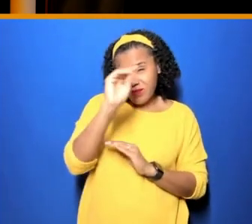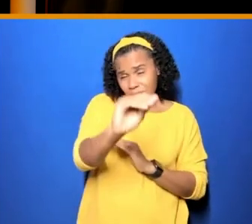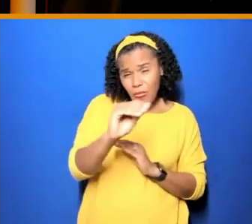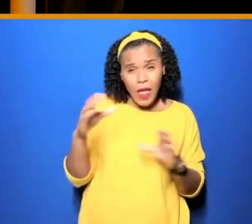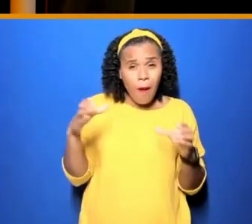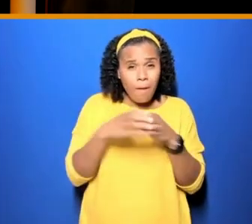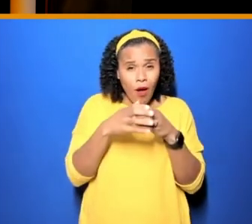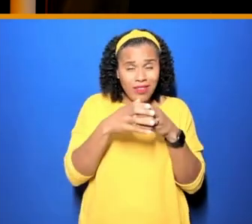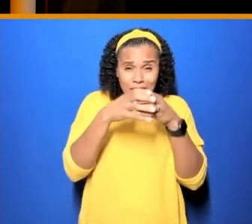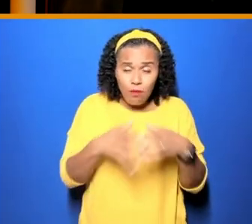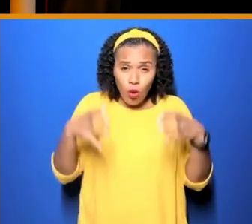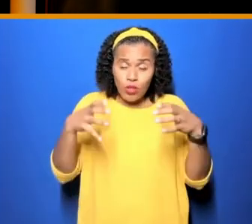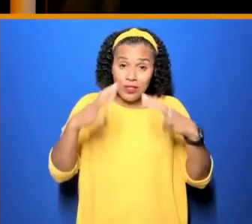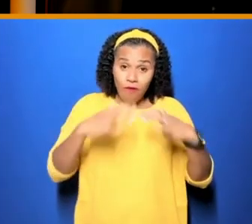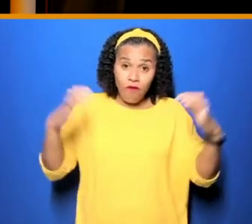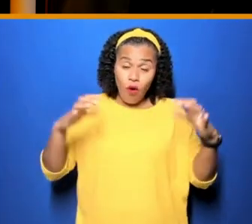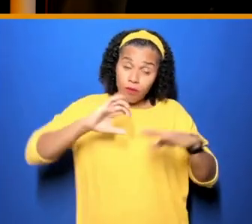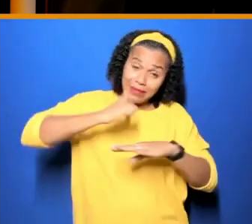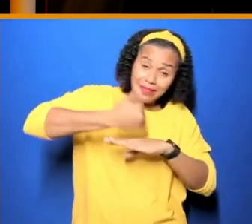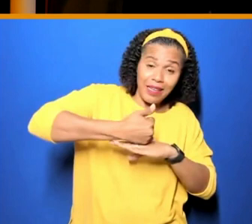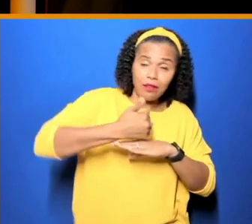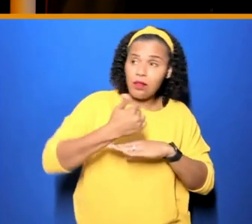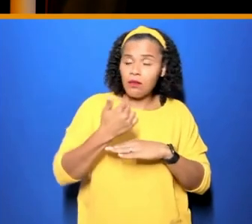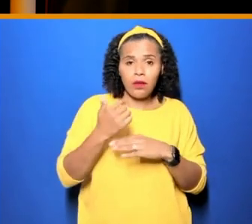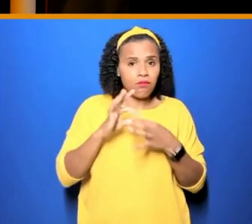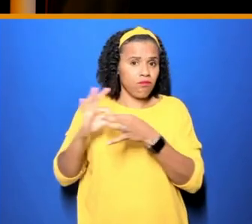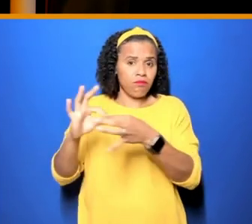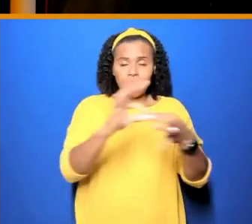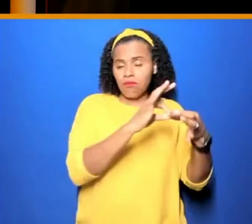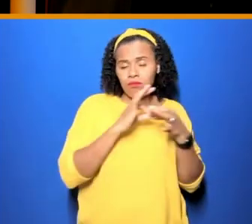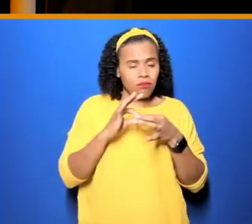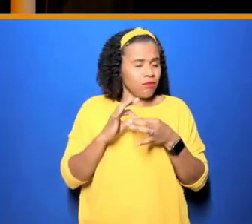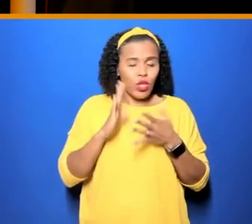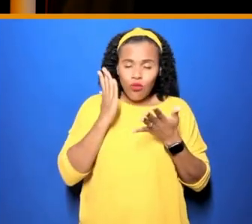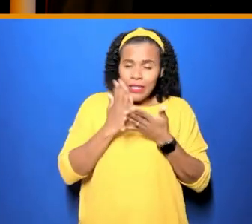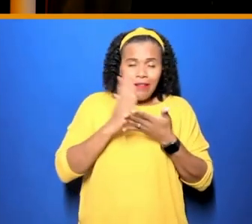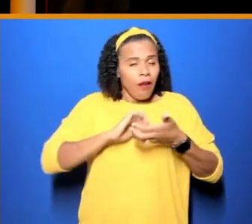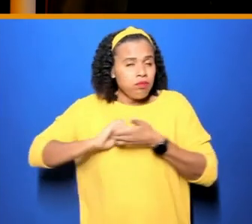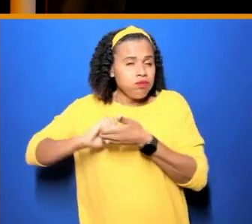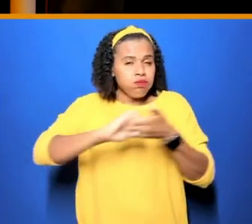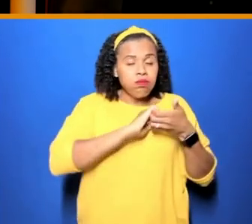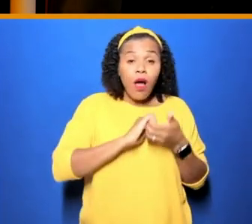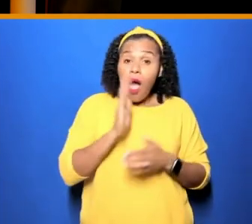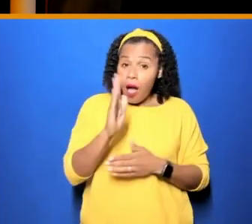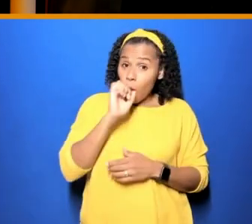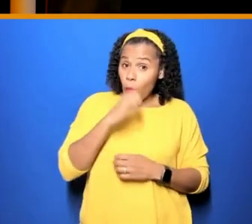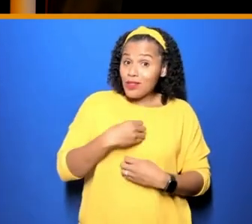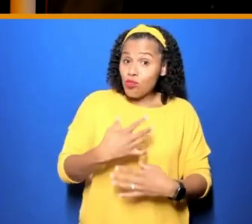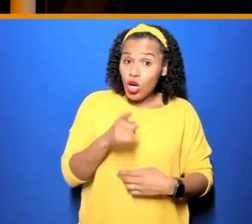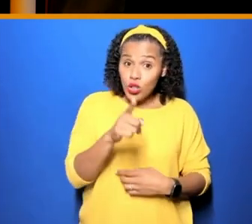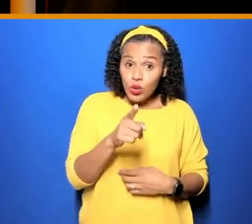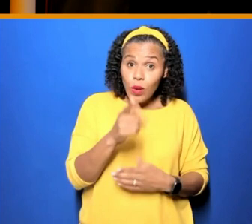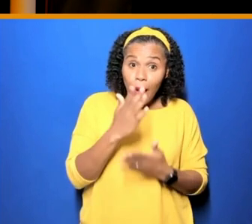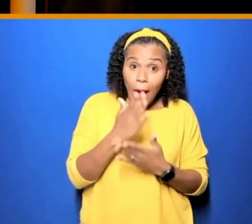need a constitution amendment. We've been such a great collaborative working body, and I'm going to surprise you all, conference. We did it with no